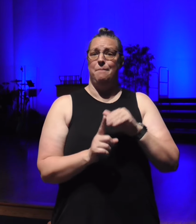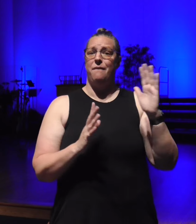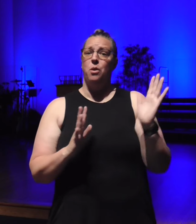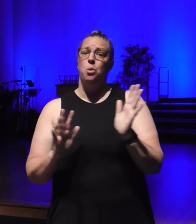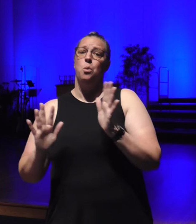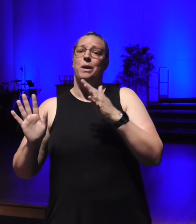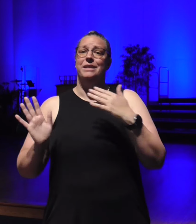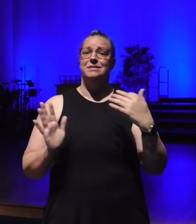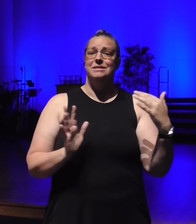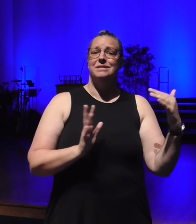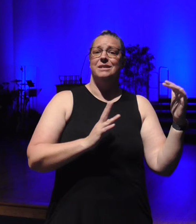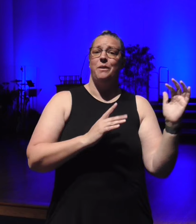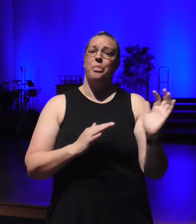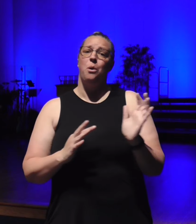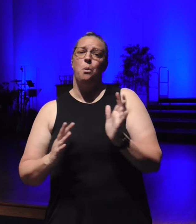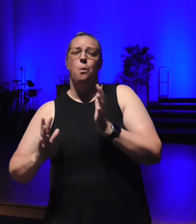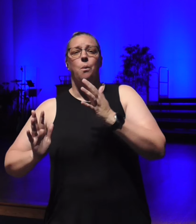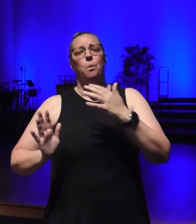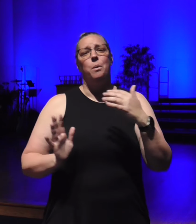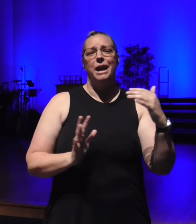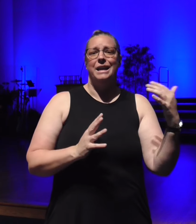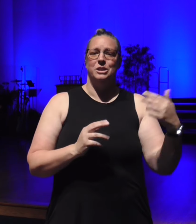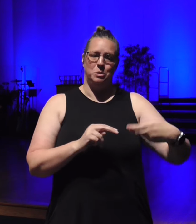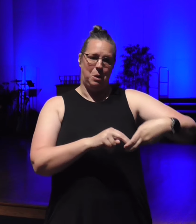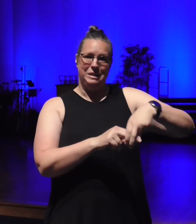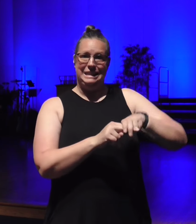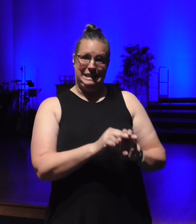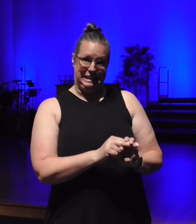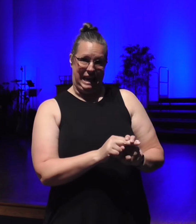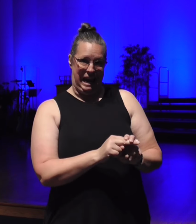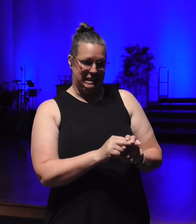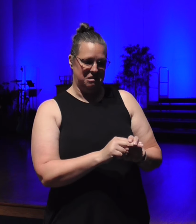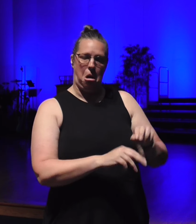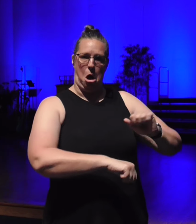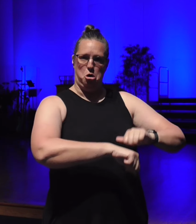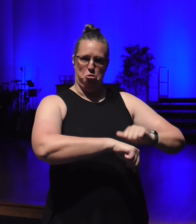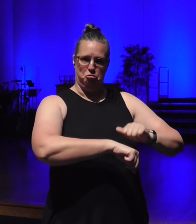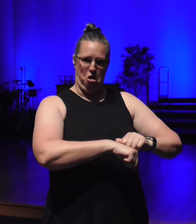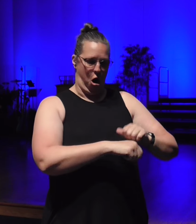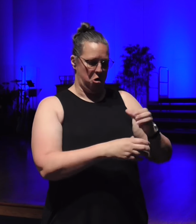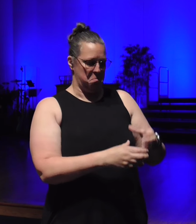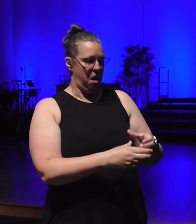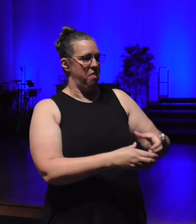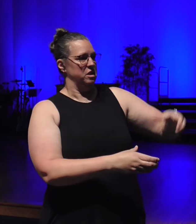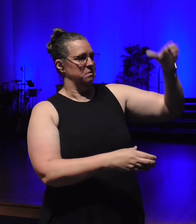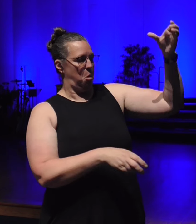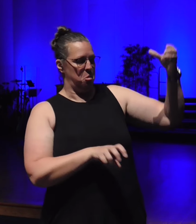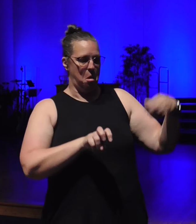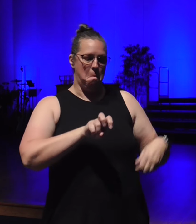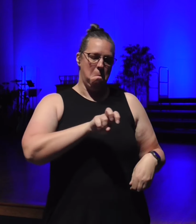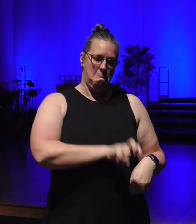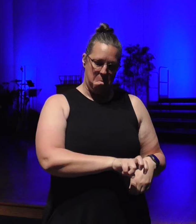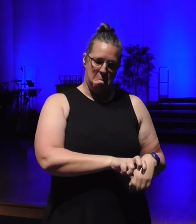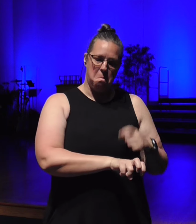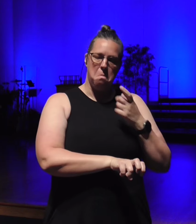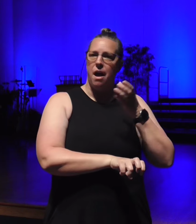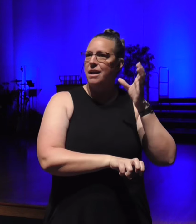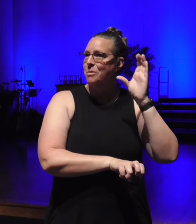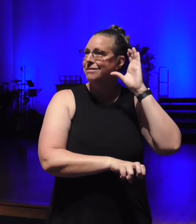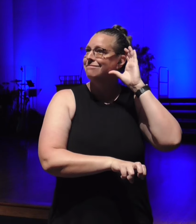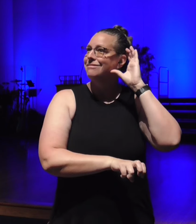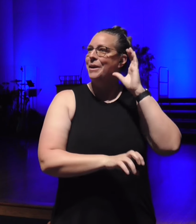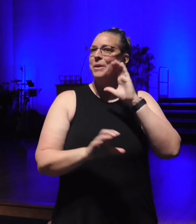would sit down on a stone at the foot of the telegraph pole, and he would attend to a